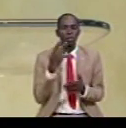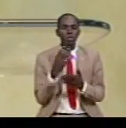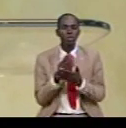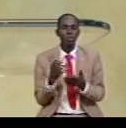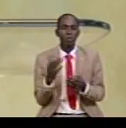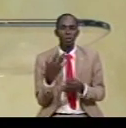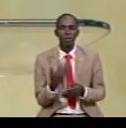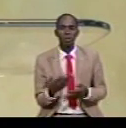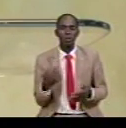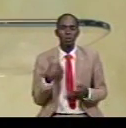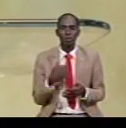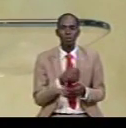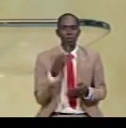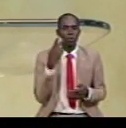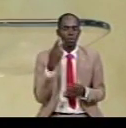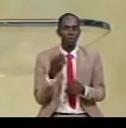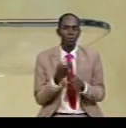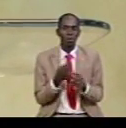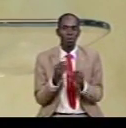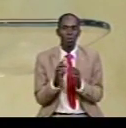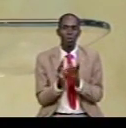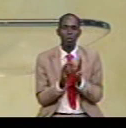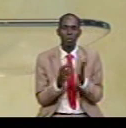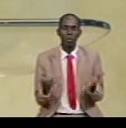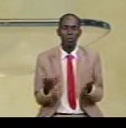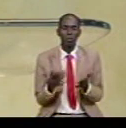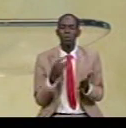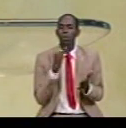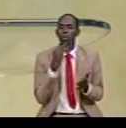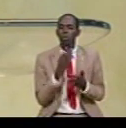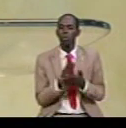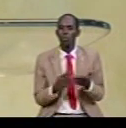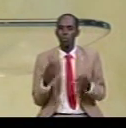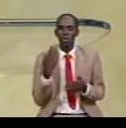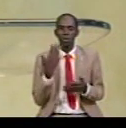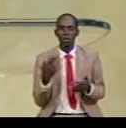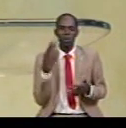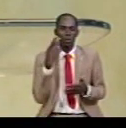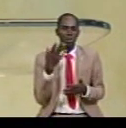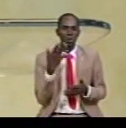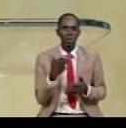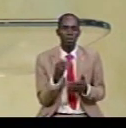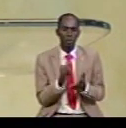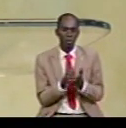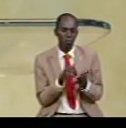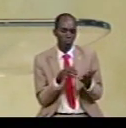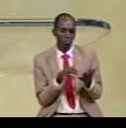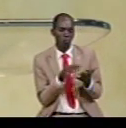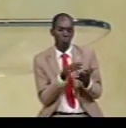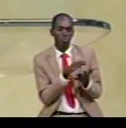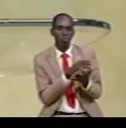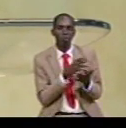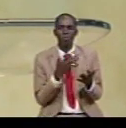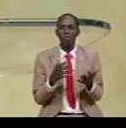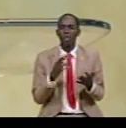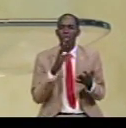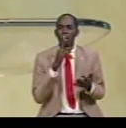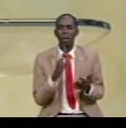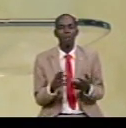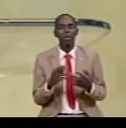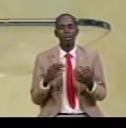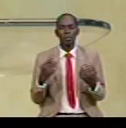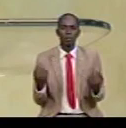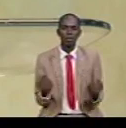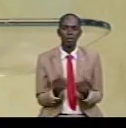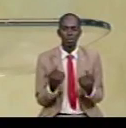there, the average believer will know that this one is sin. Because clearly, when